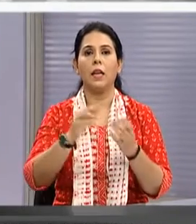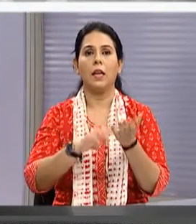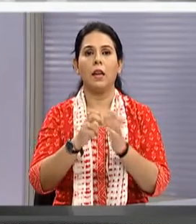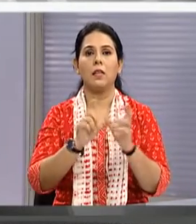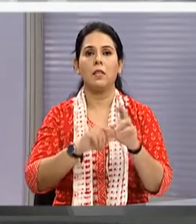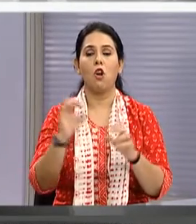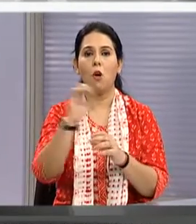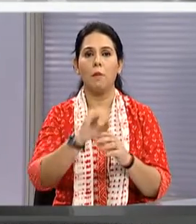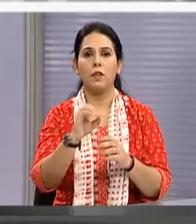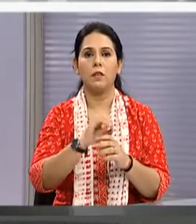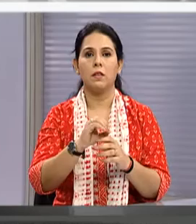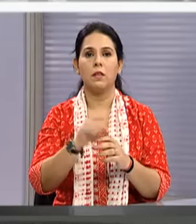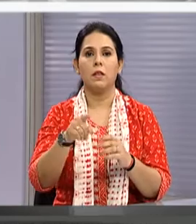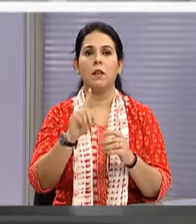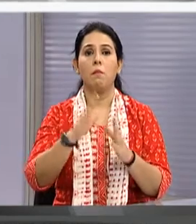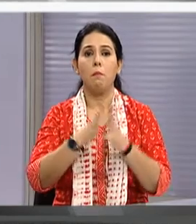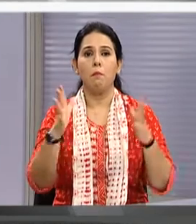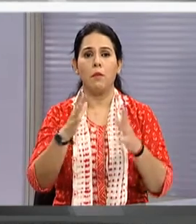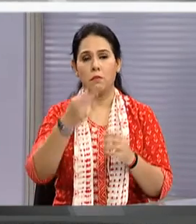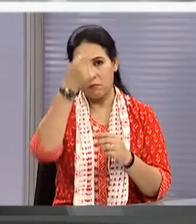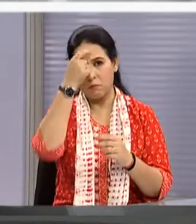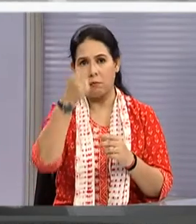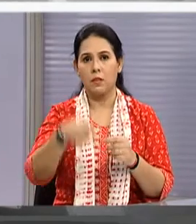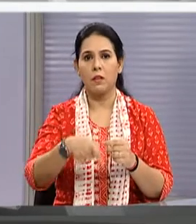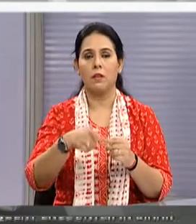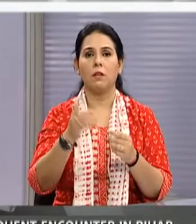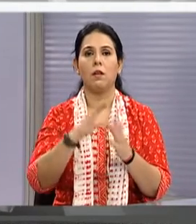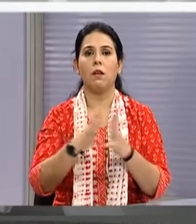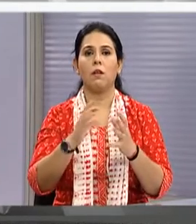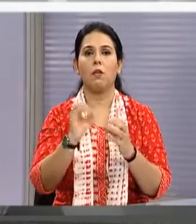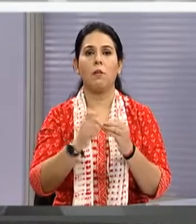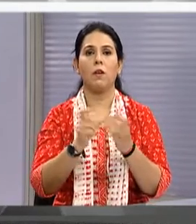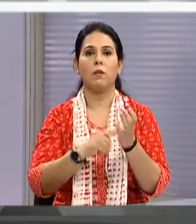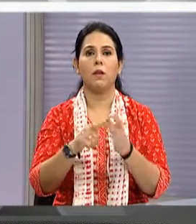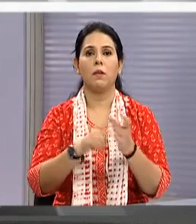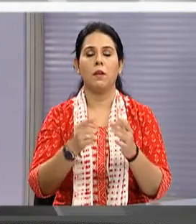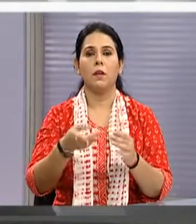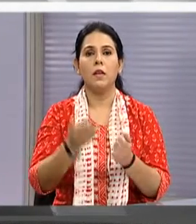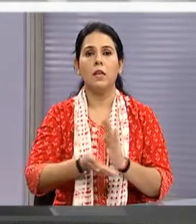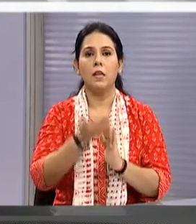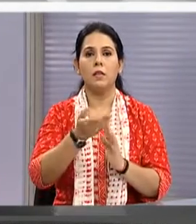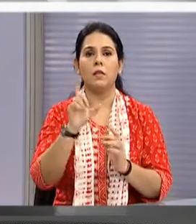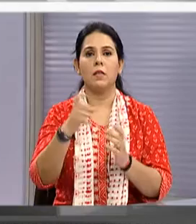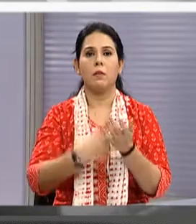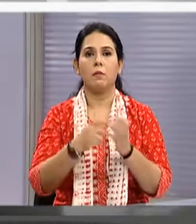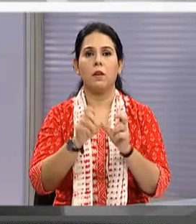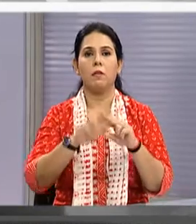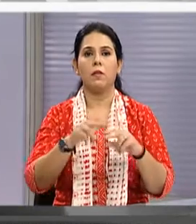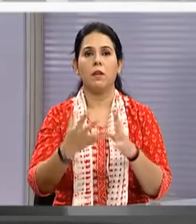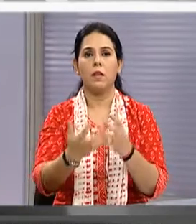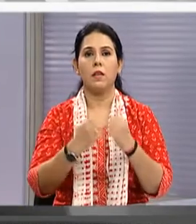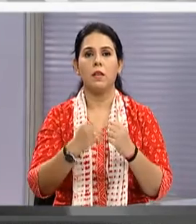anti-Naxal operations. This is one of the biggest casualties of the elite Cobra unit, which has been raised by the CRPF